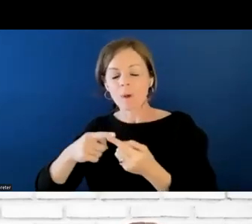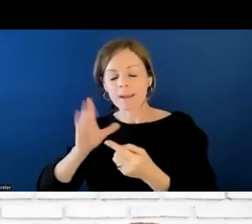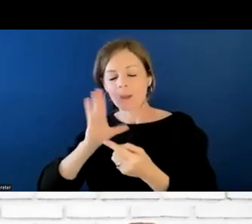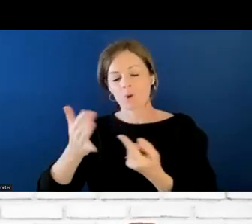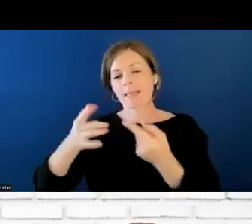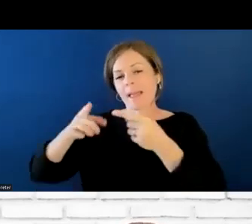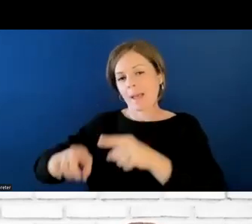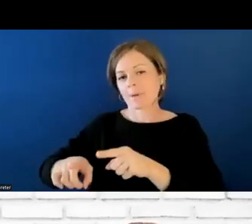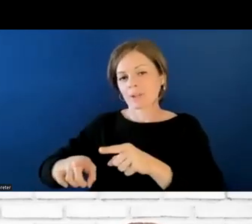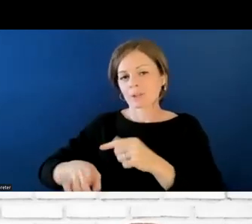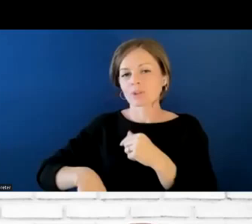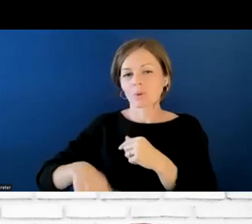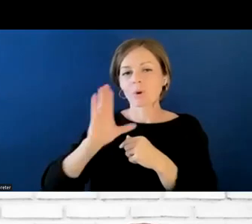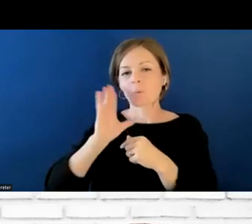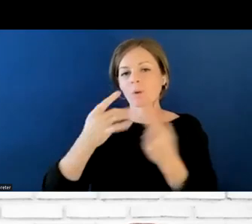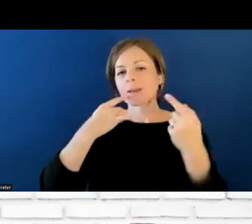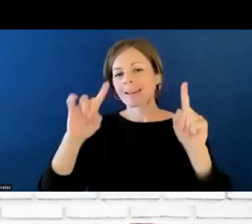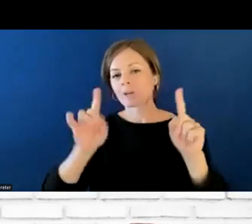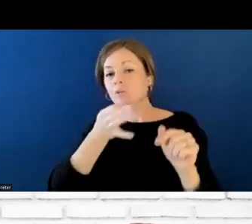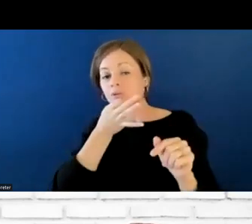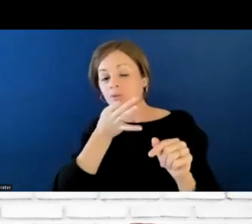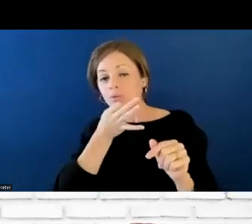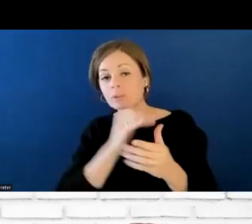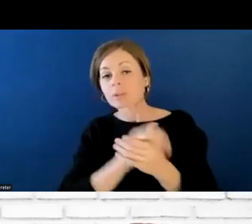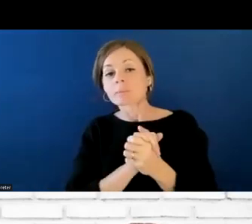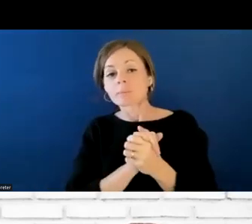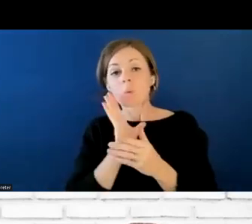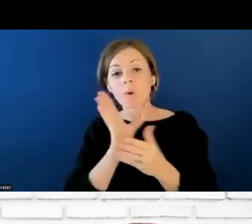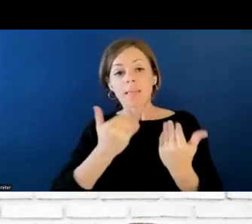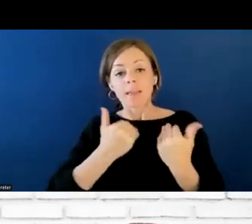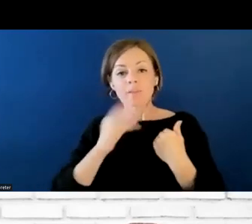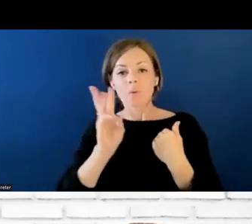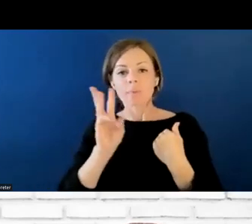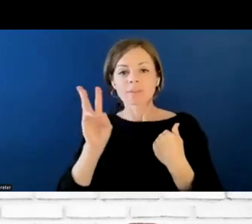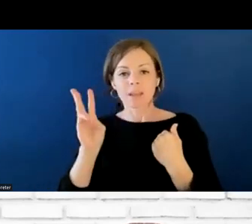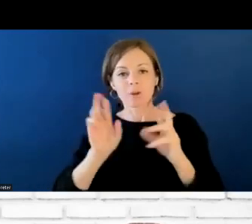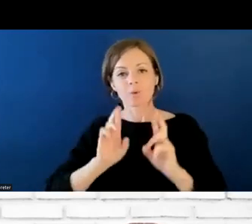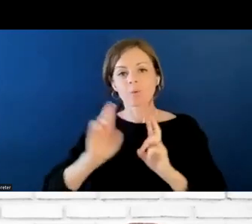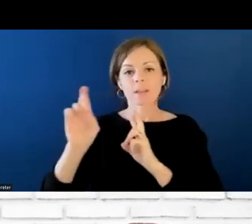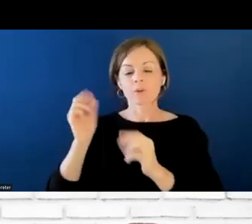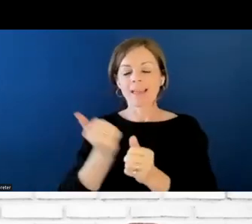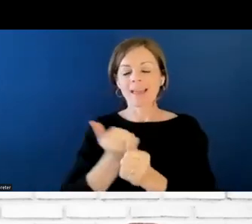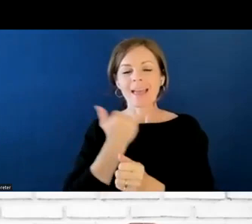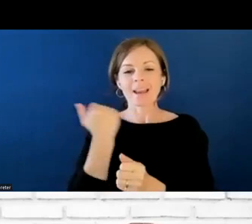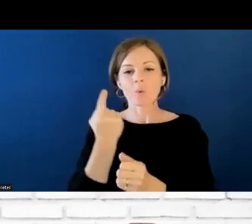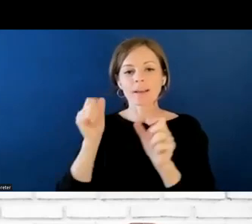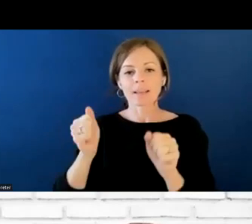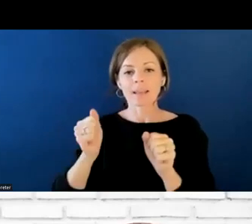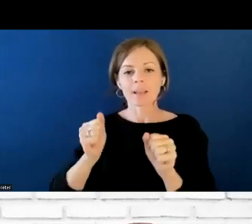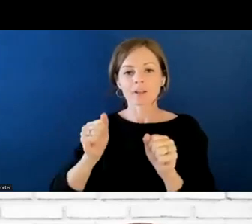tuned for that. We'll have an announcement coming soon. And we'll have a web page up where anybody can come and check on what's happening at any